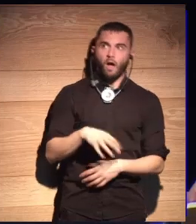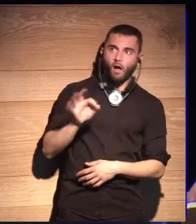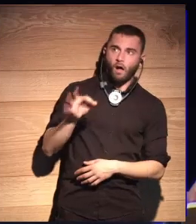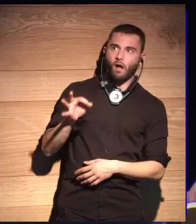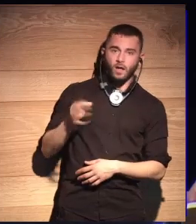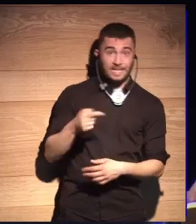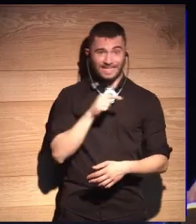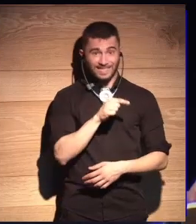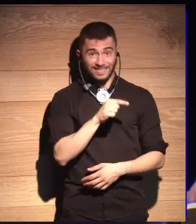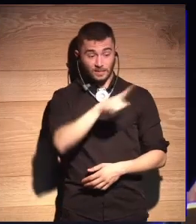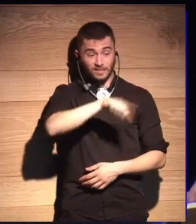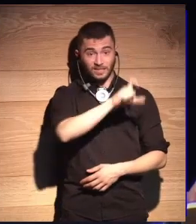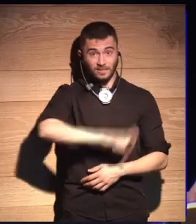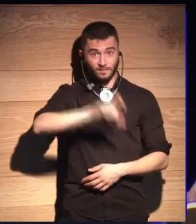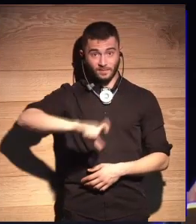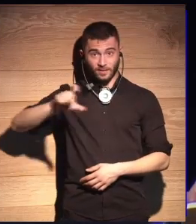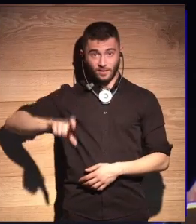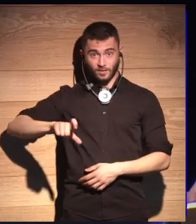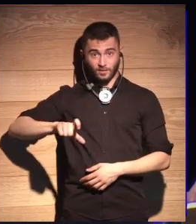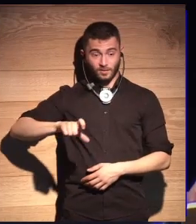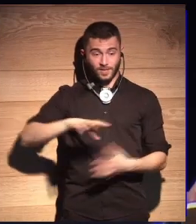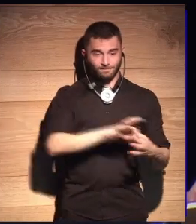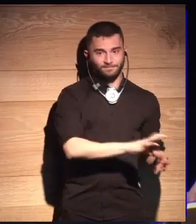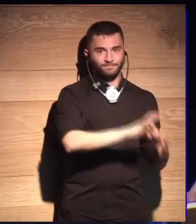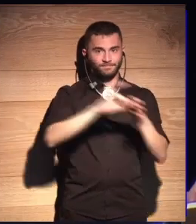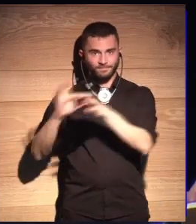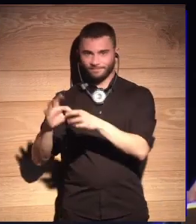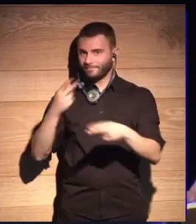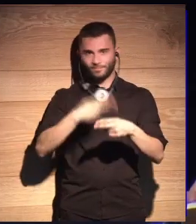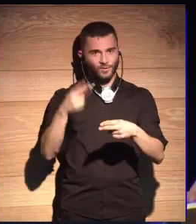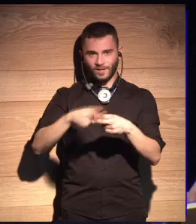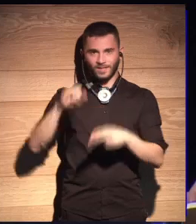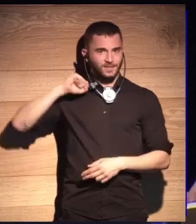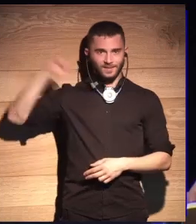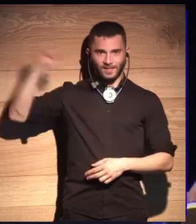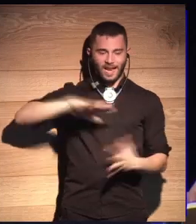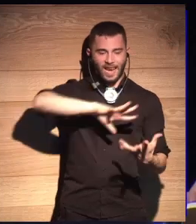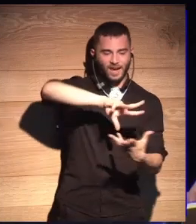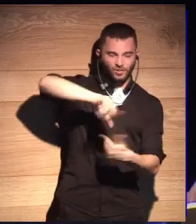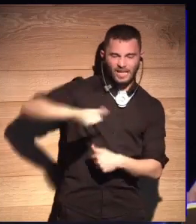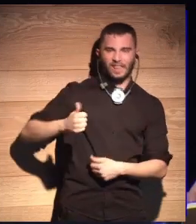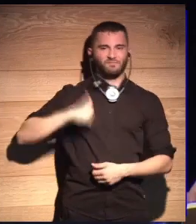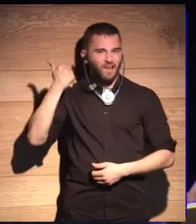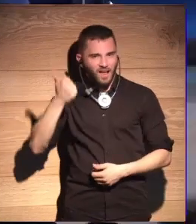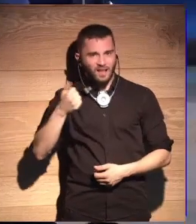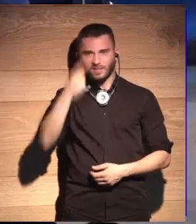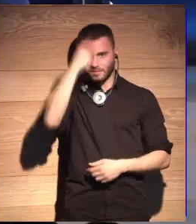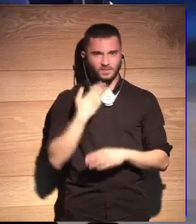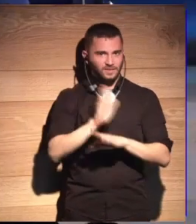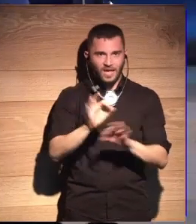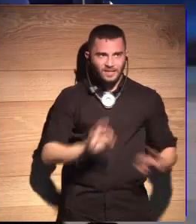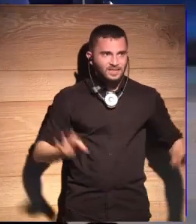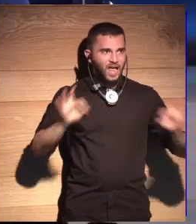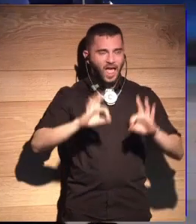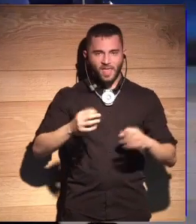from politics, who feel that the news is lying to them, who feel that nobody represents them and nobody cares about them.